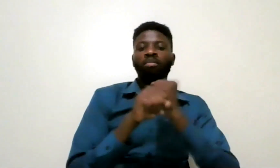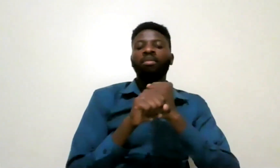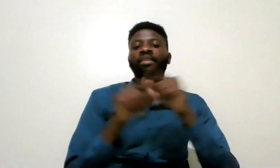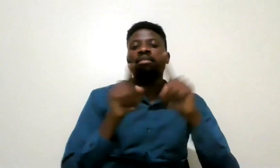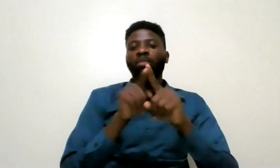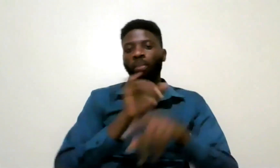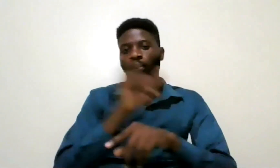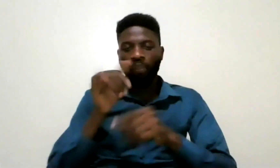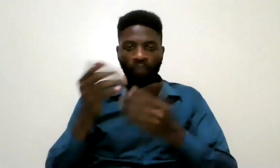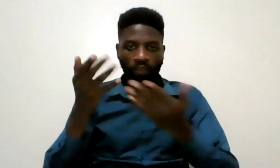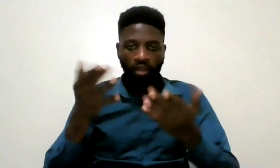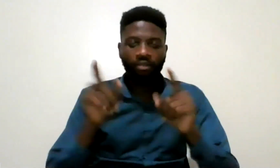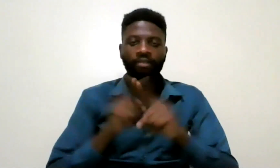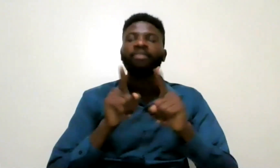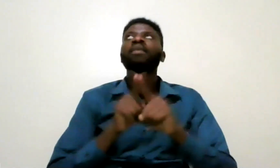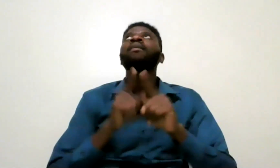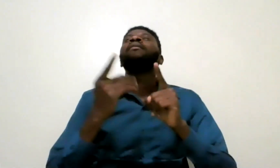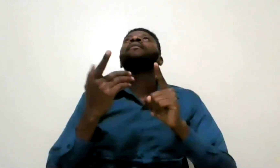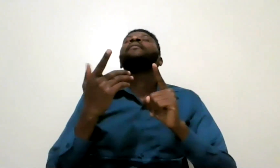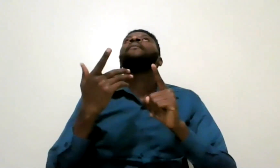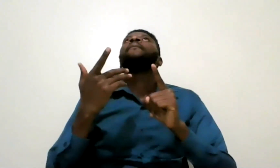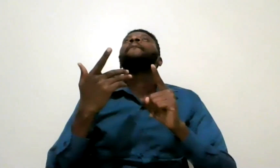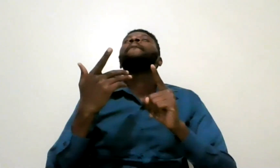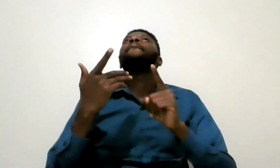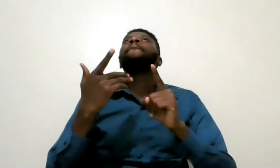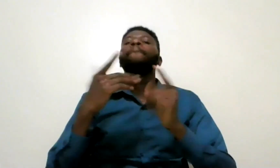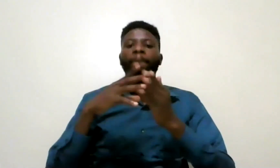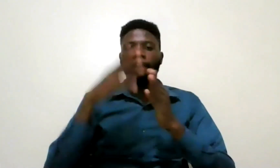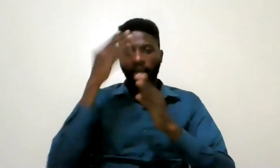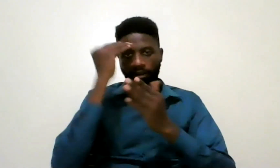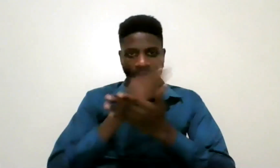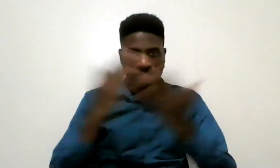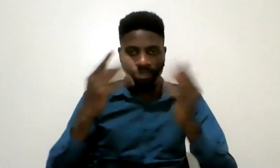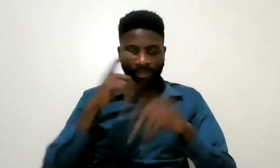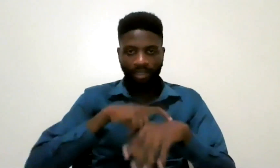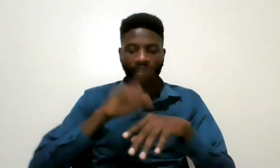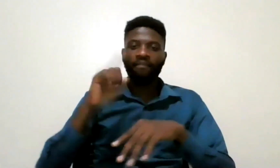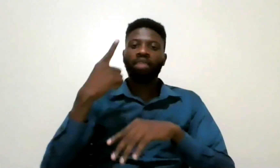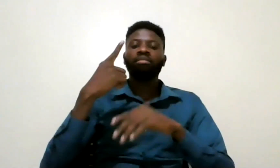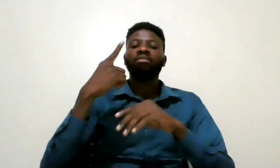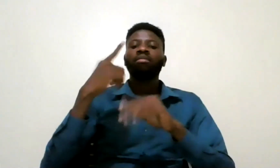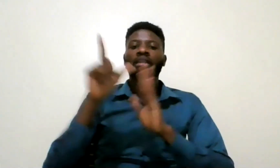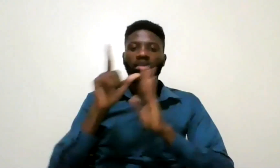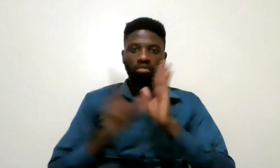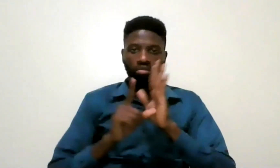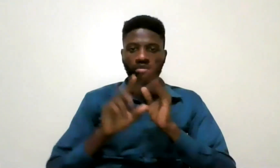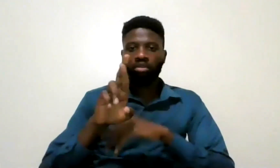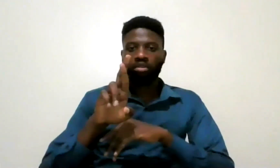or interning. At least you've learned something from the first lesson that Dr. Ono gave us up to